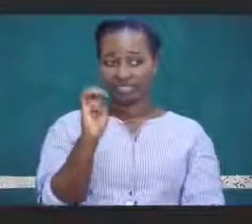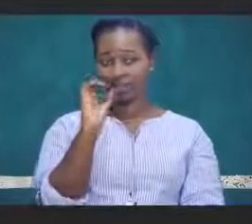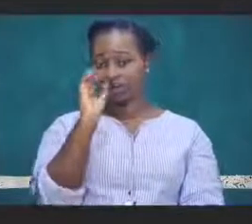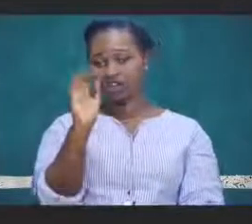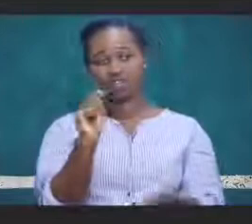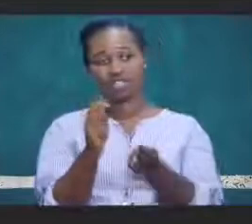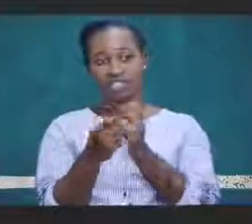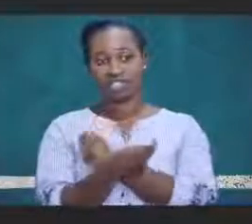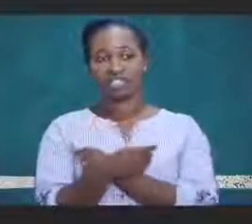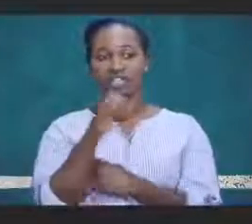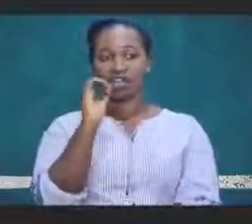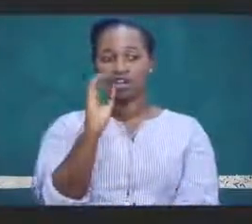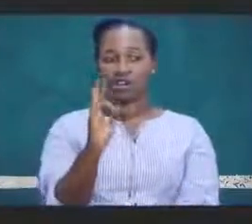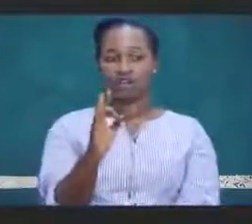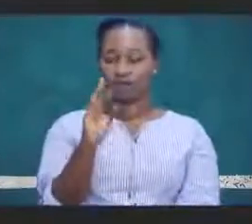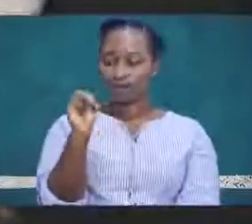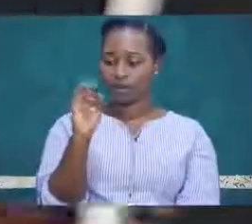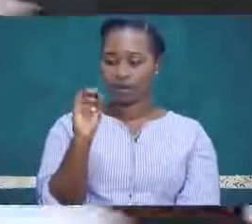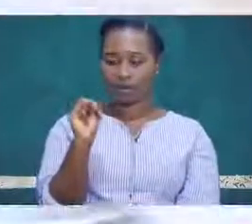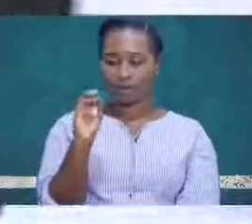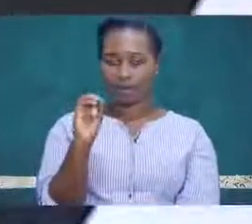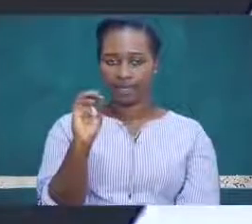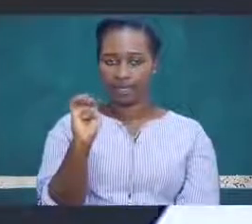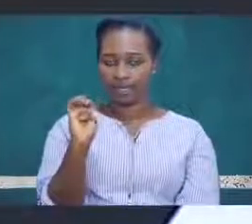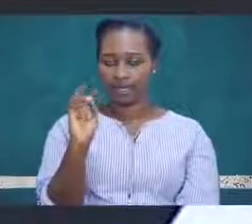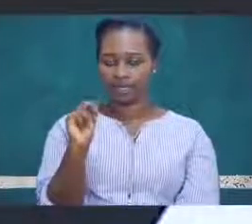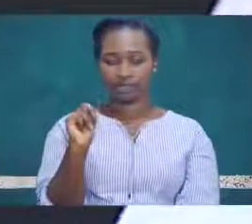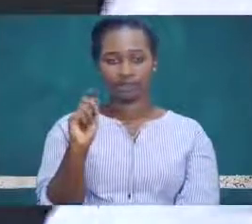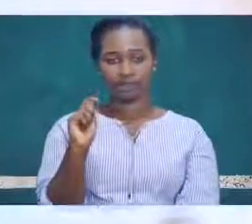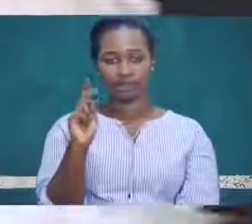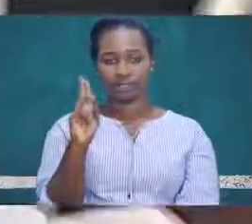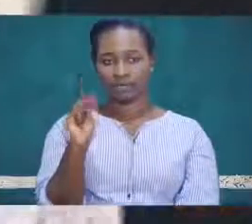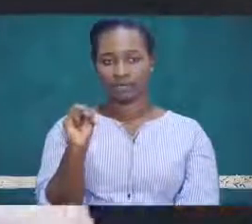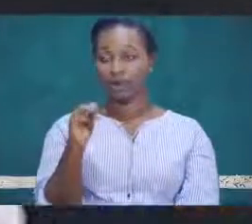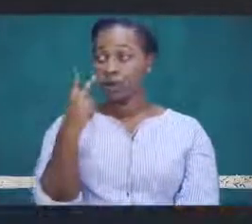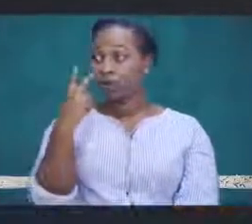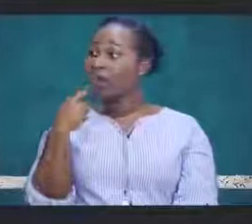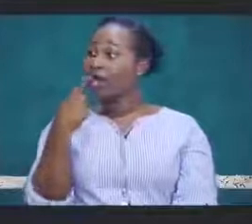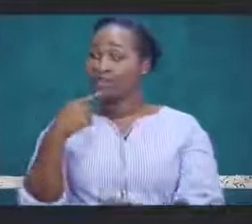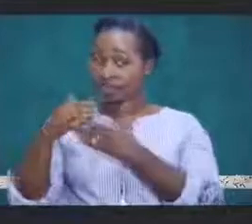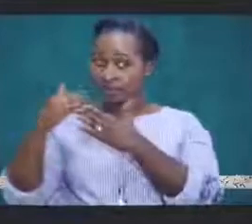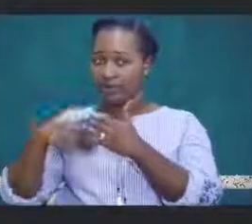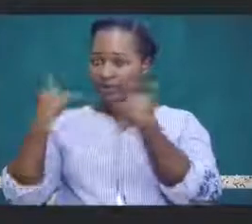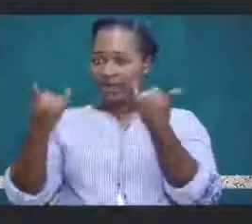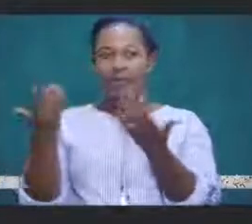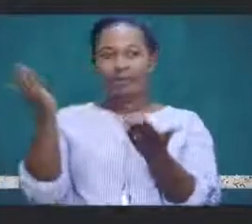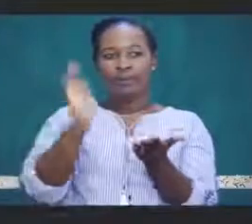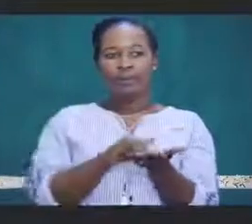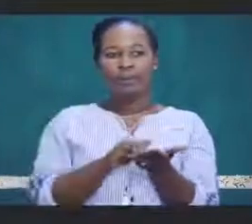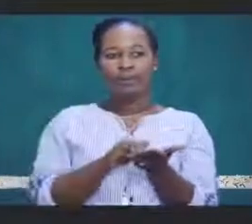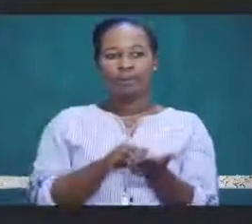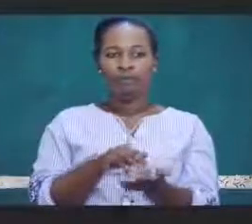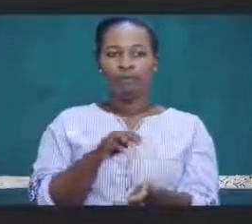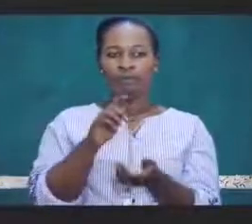change of momentum, do you see? We talked about momentum, now we are seeing it here. The rate of change